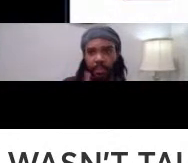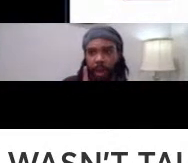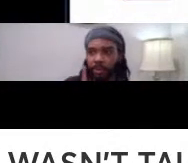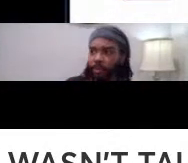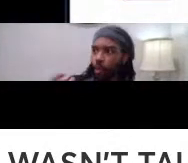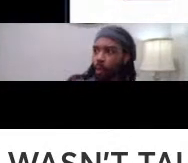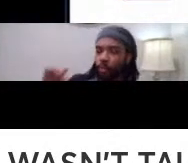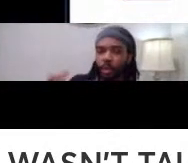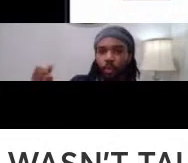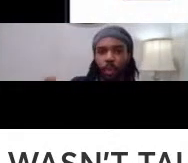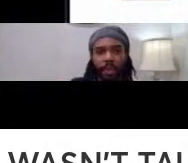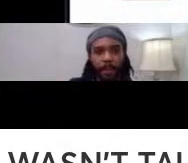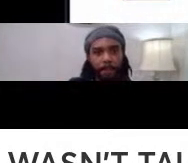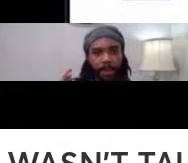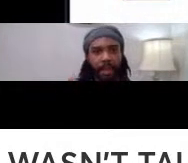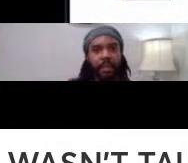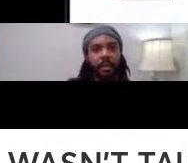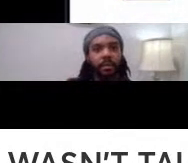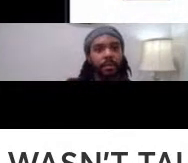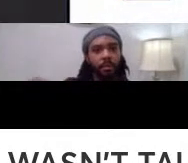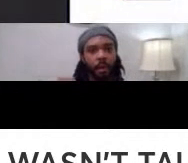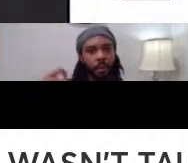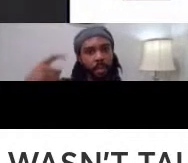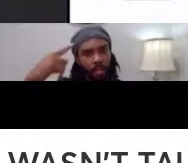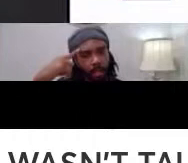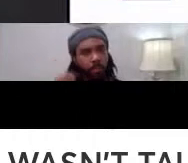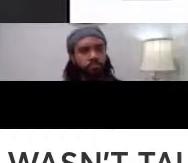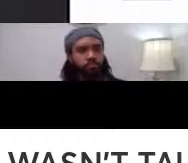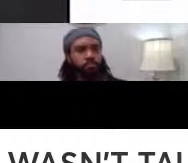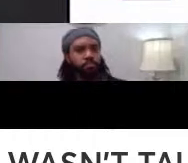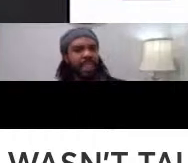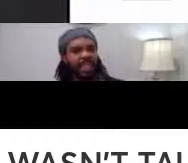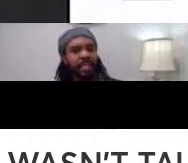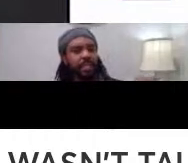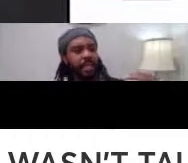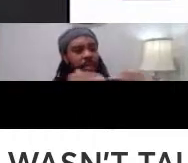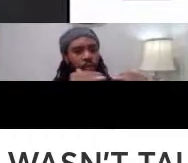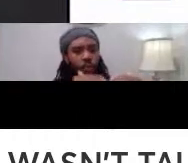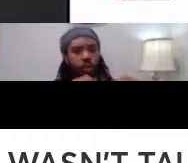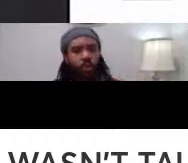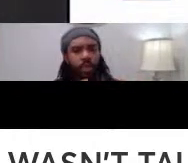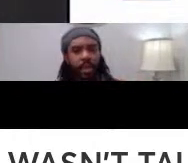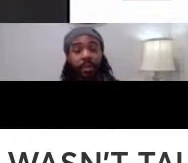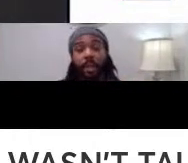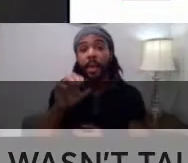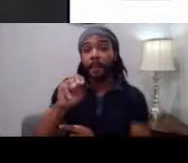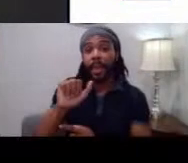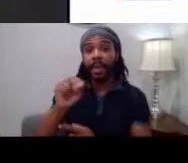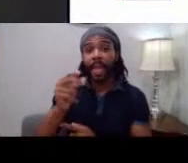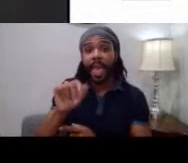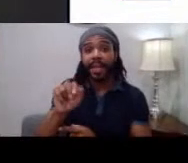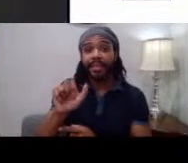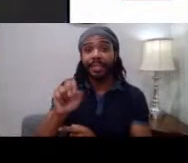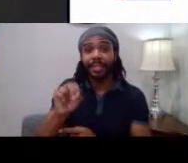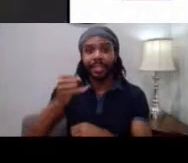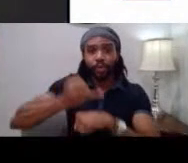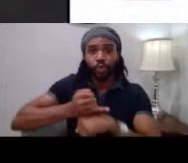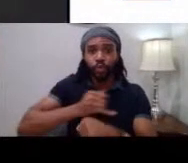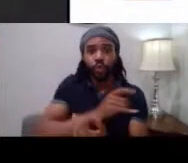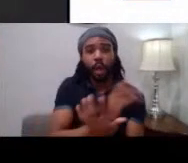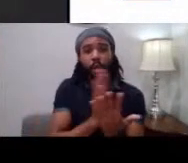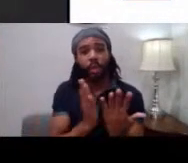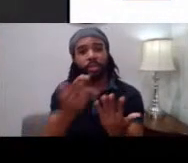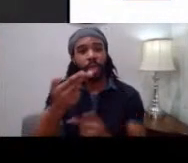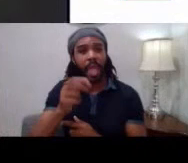on the streets to demand a more just society. From the Manhattan Institute to the Heritage Foundation, from